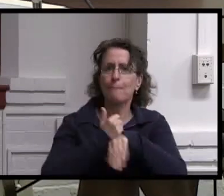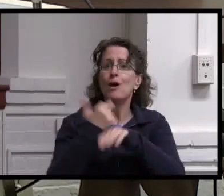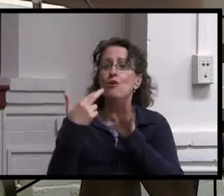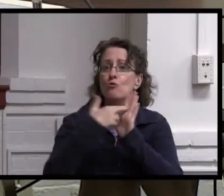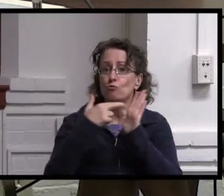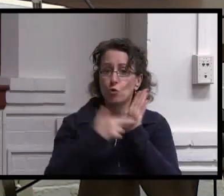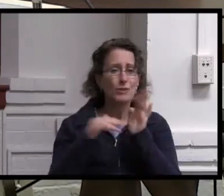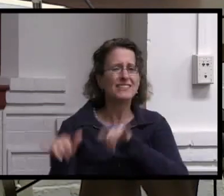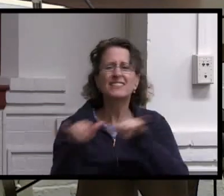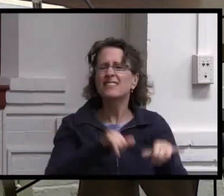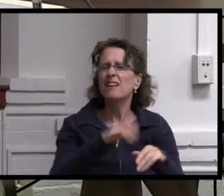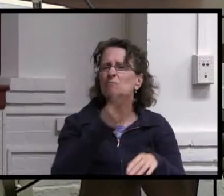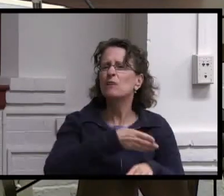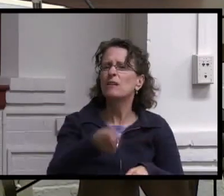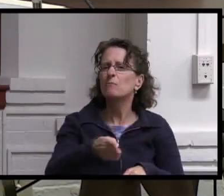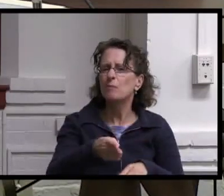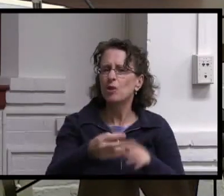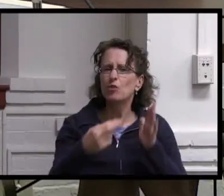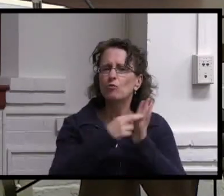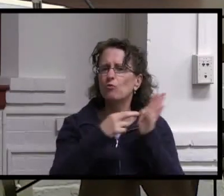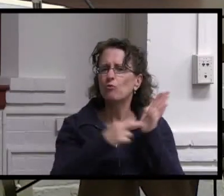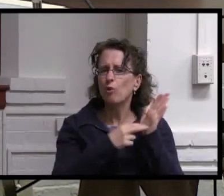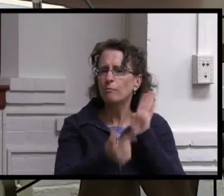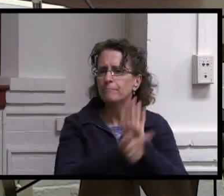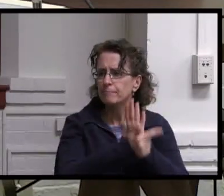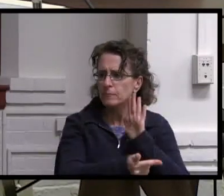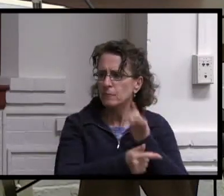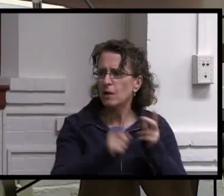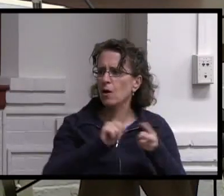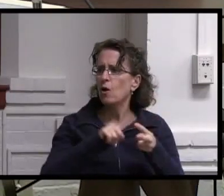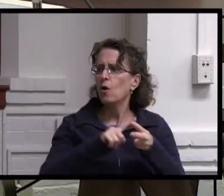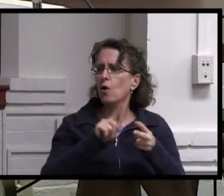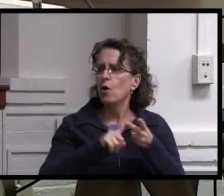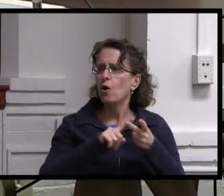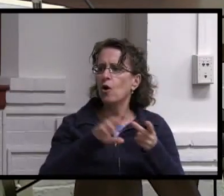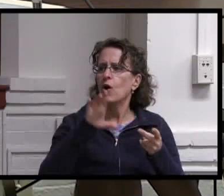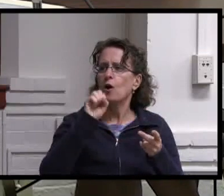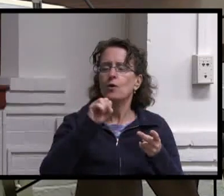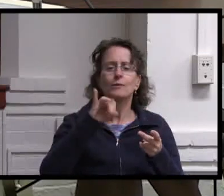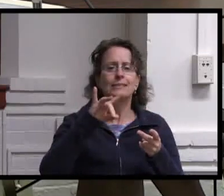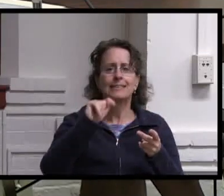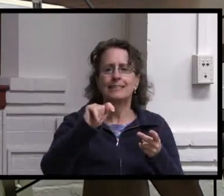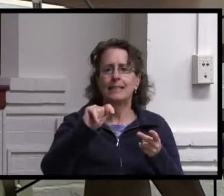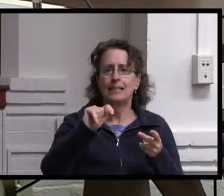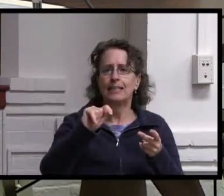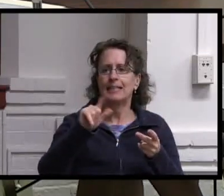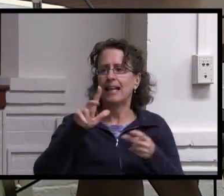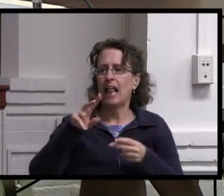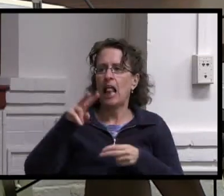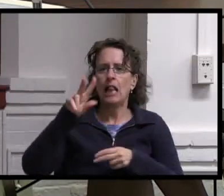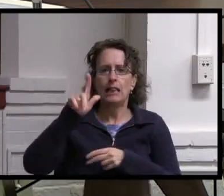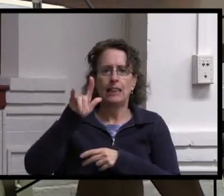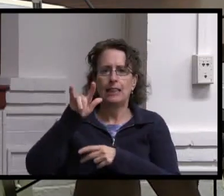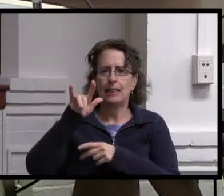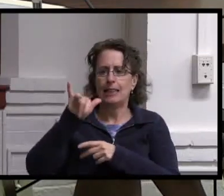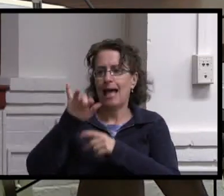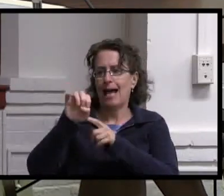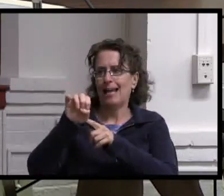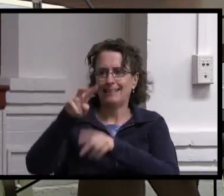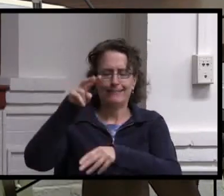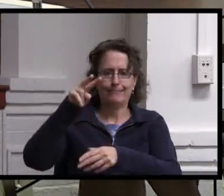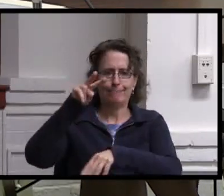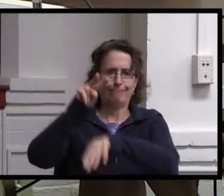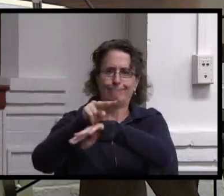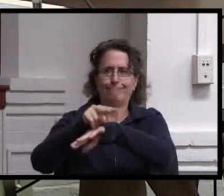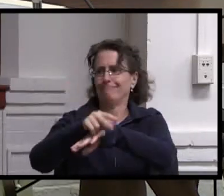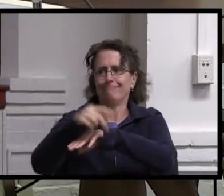the books here in Brattleboro, or a sit-lie ordinance that was recently passed in Saratoga Springs, which says no individual may